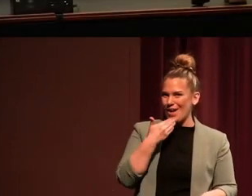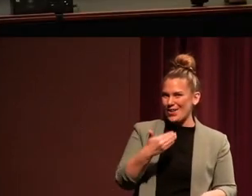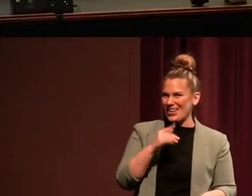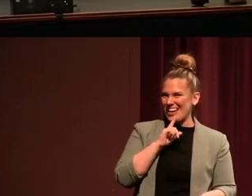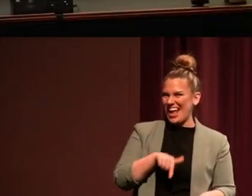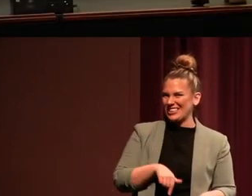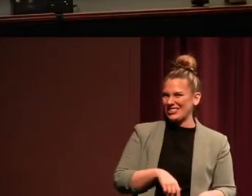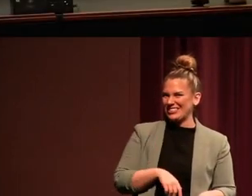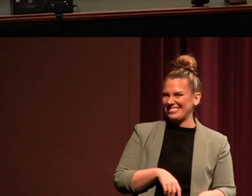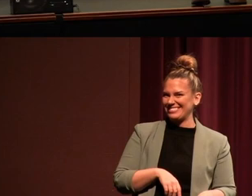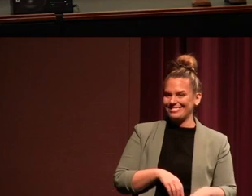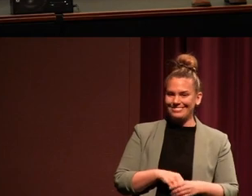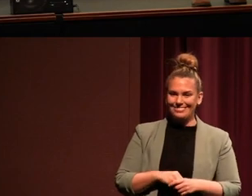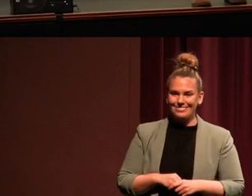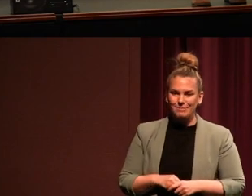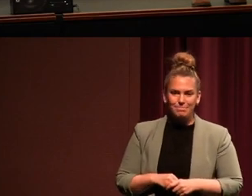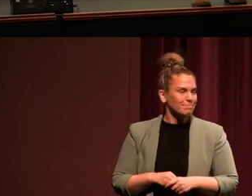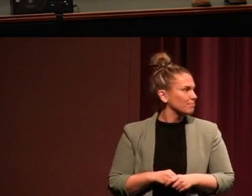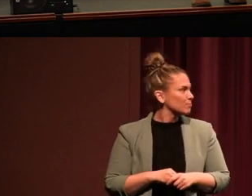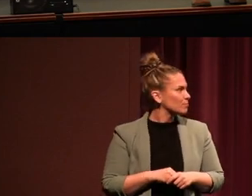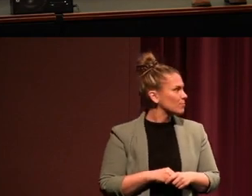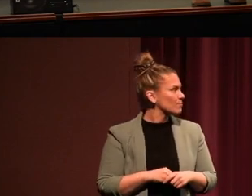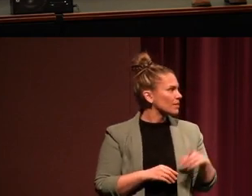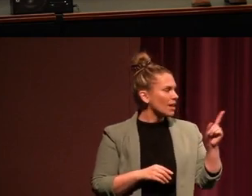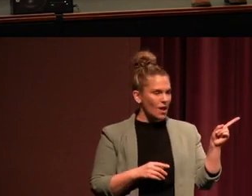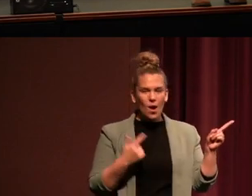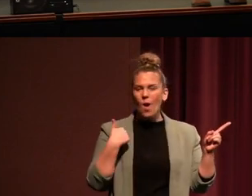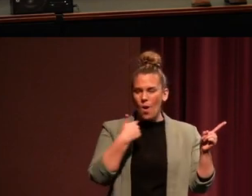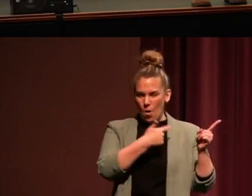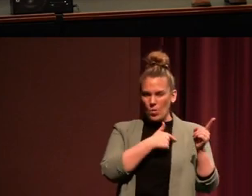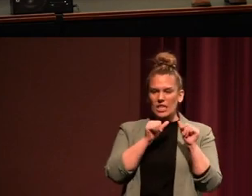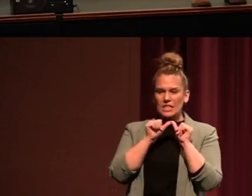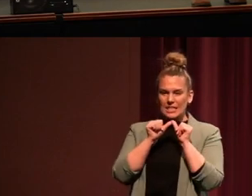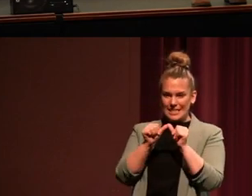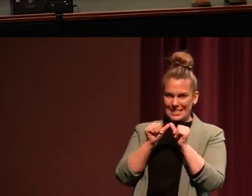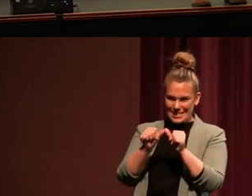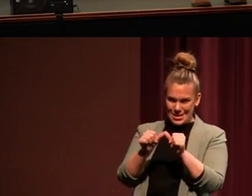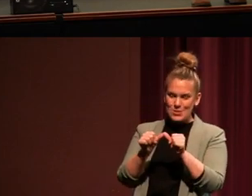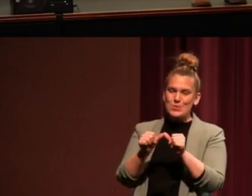it? Well, they'll continue to have more questions